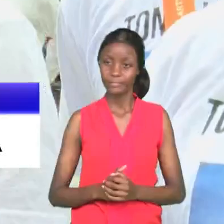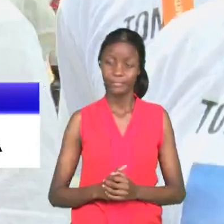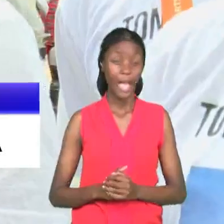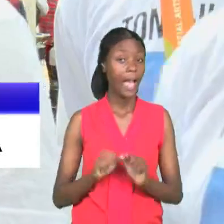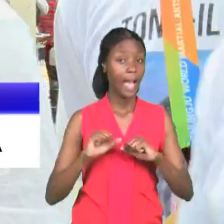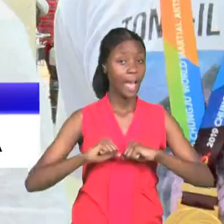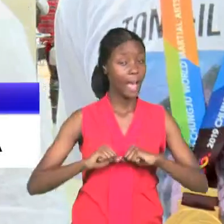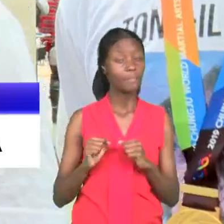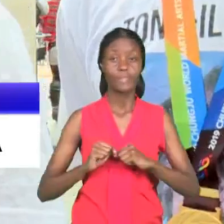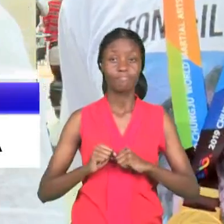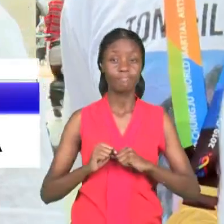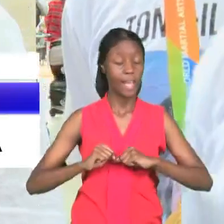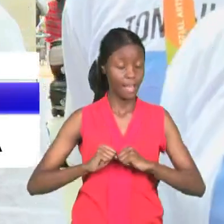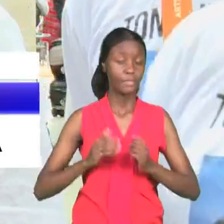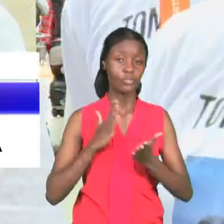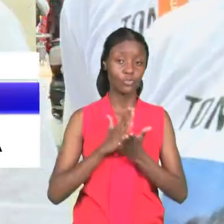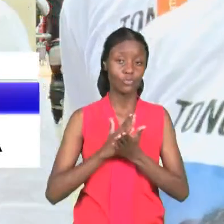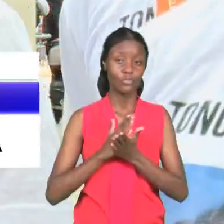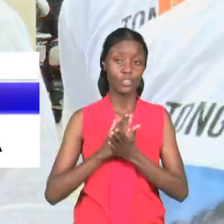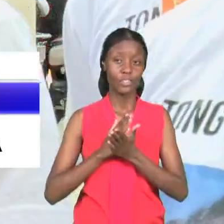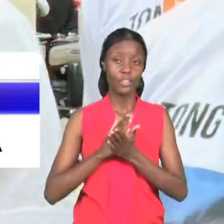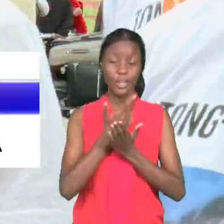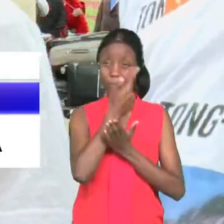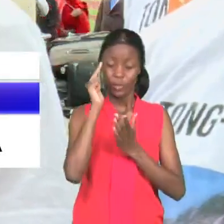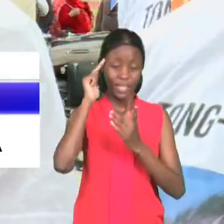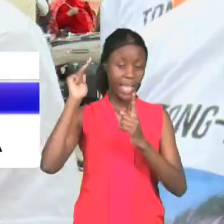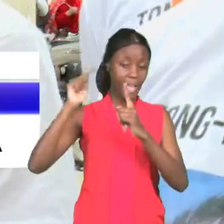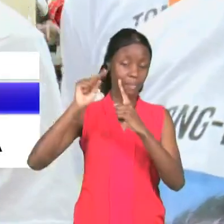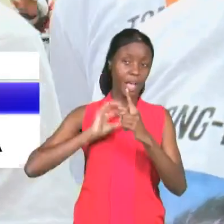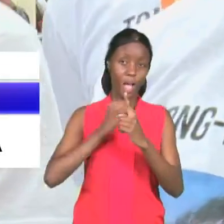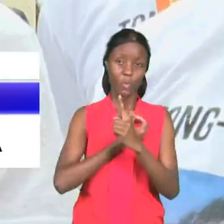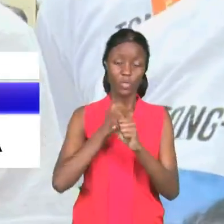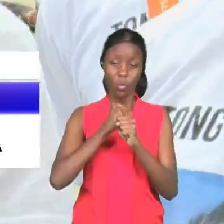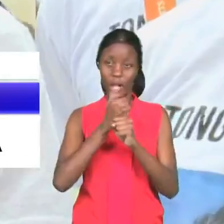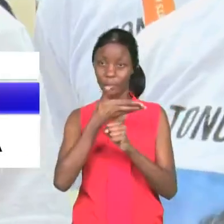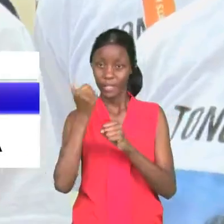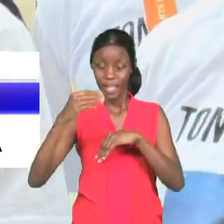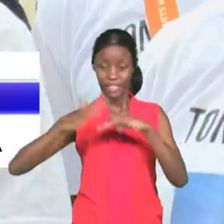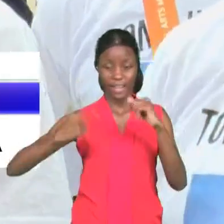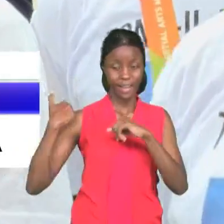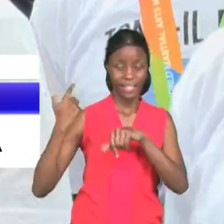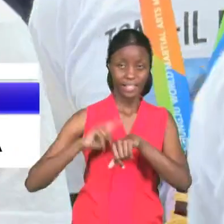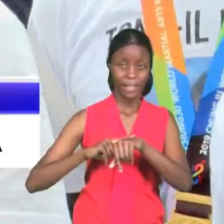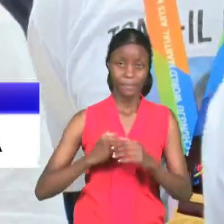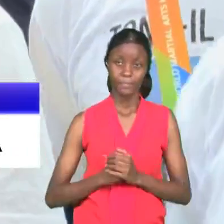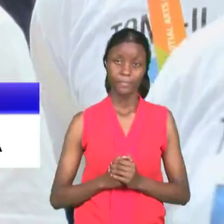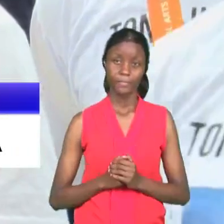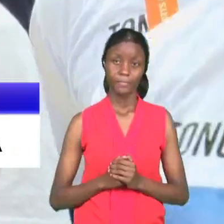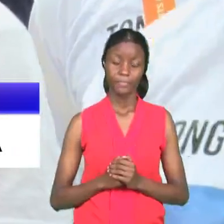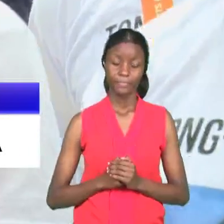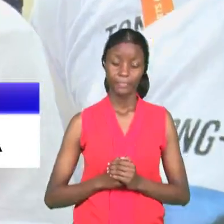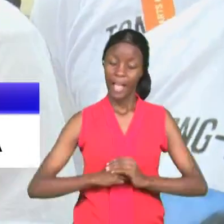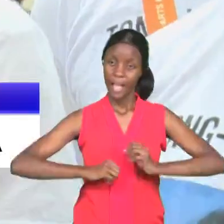na performance yetu this time sababu aim yetu ilikuwa ni kuperform better than tulipo perform last time. So we are